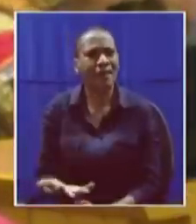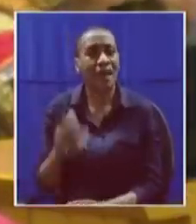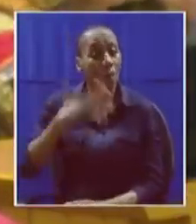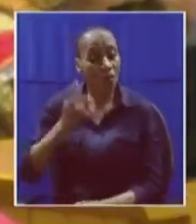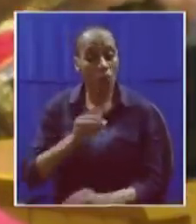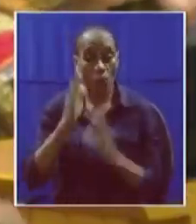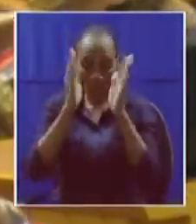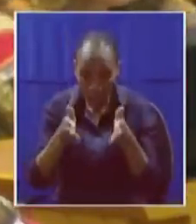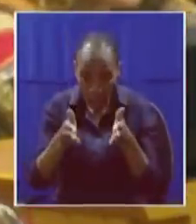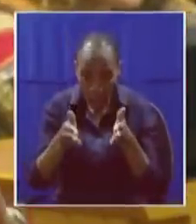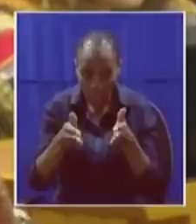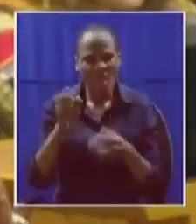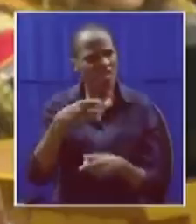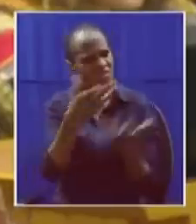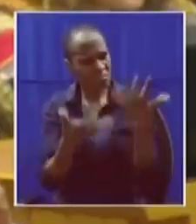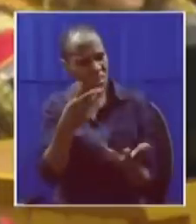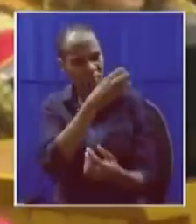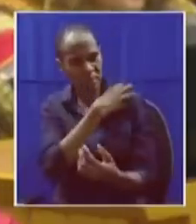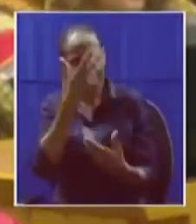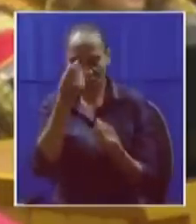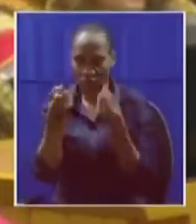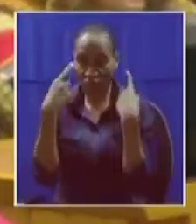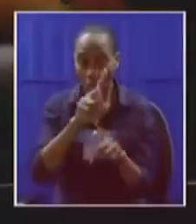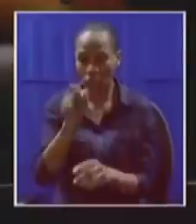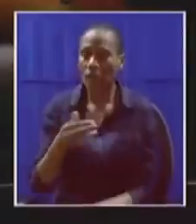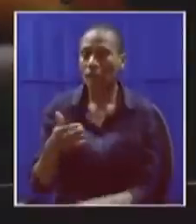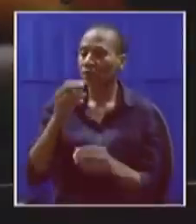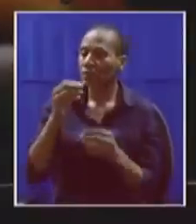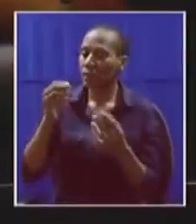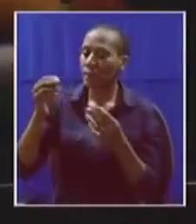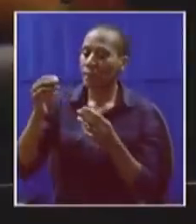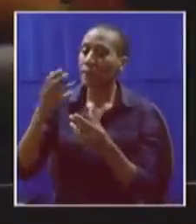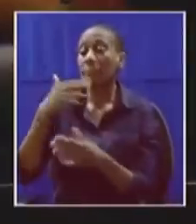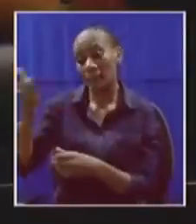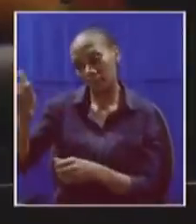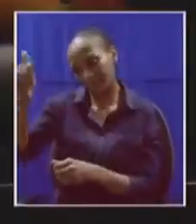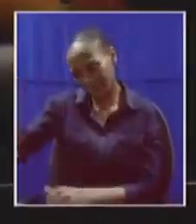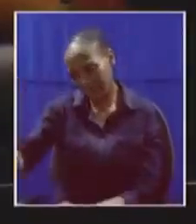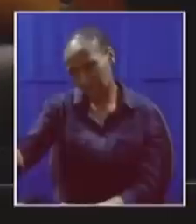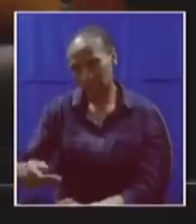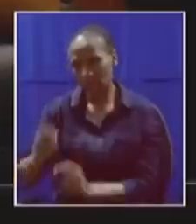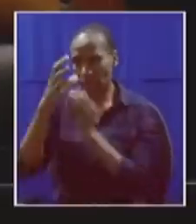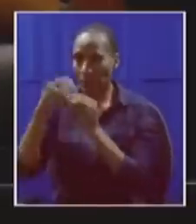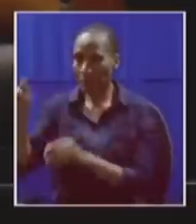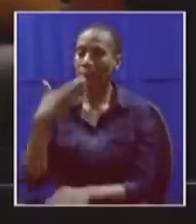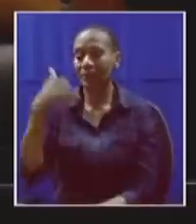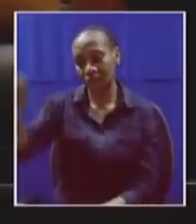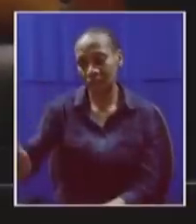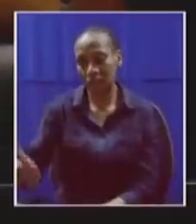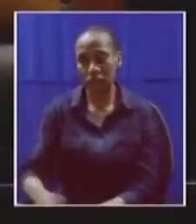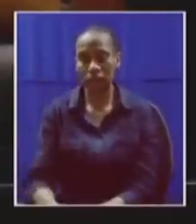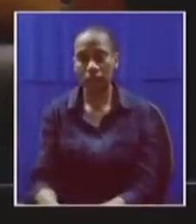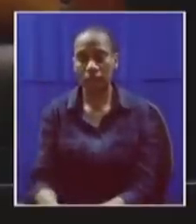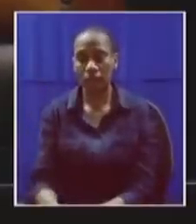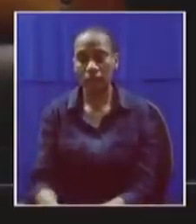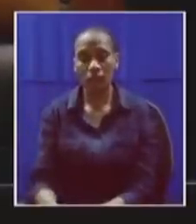Member. If you do not know as a Minister of Minerals Honourable and Energy, Member, then please we are take your responsible. seat. Honourable Member, please take your seat. We want to move on with the question